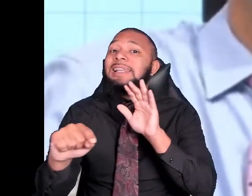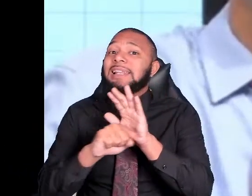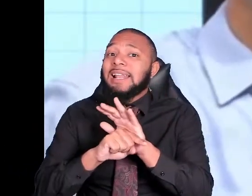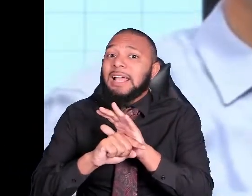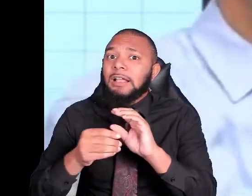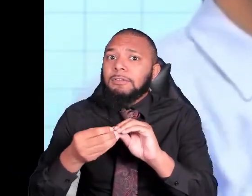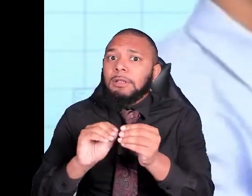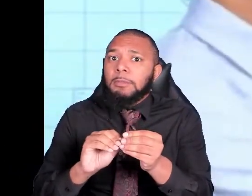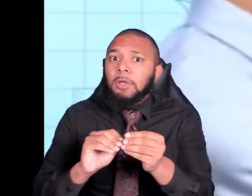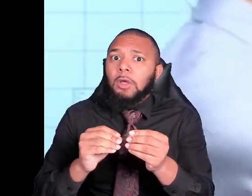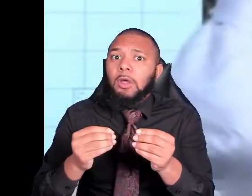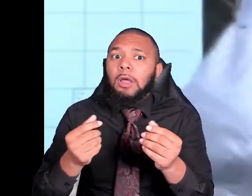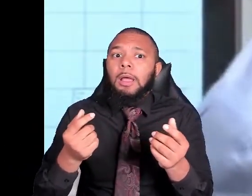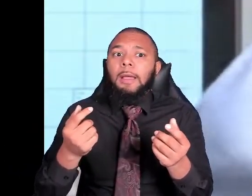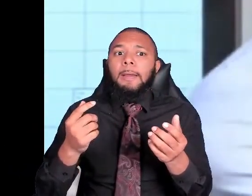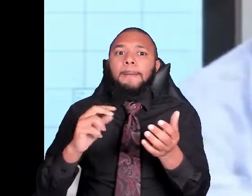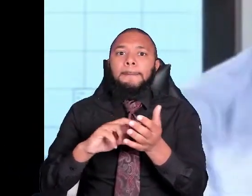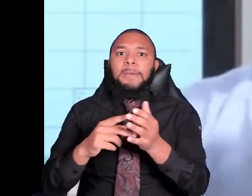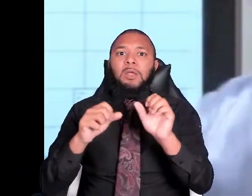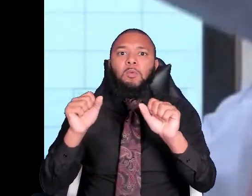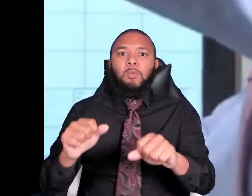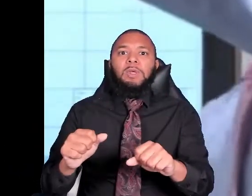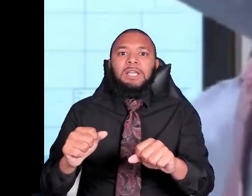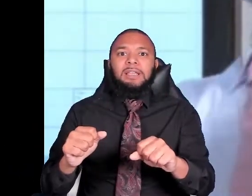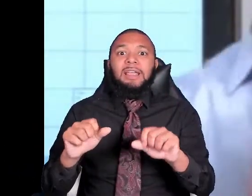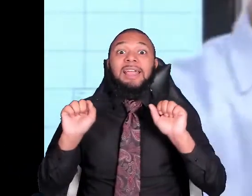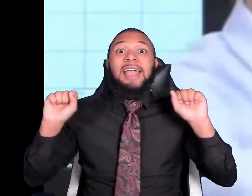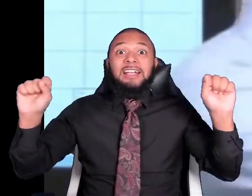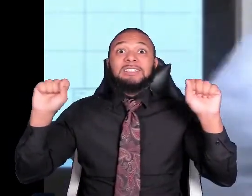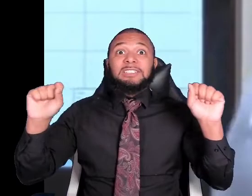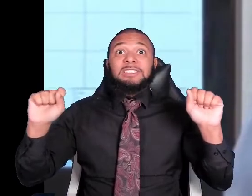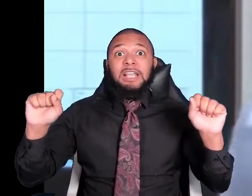oh, we get to exercise, right?